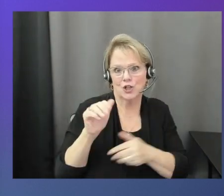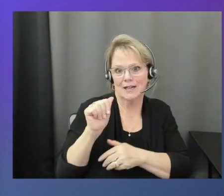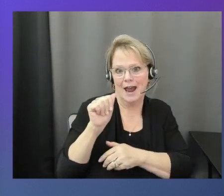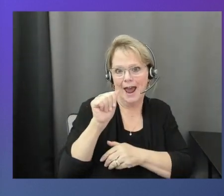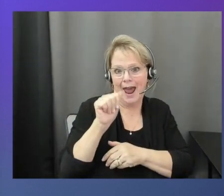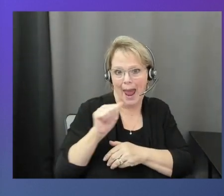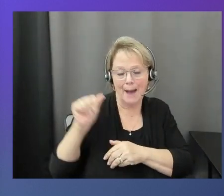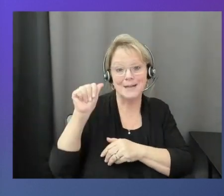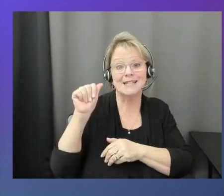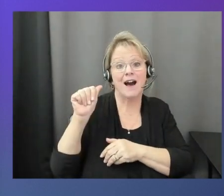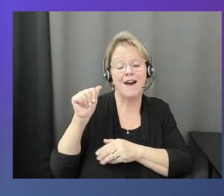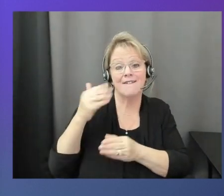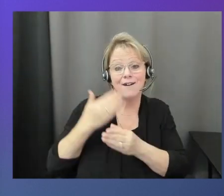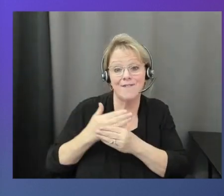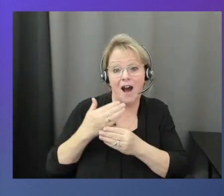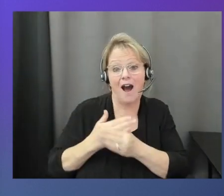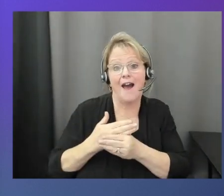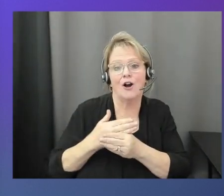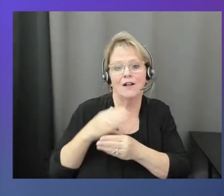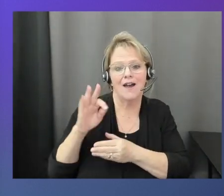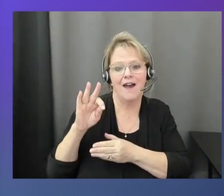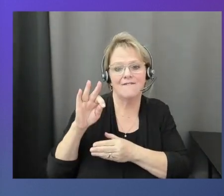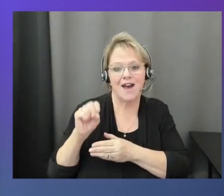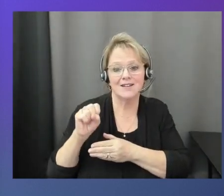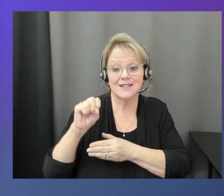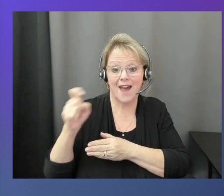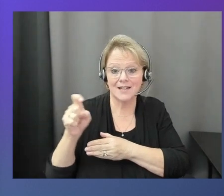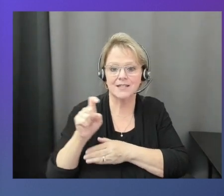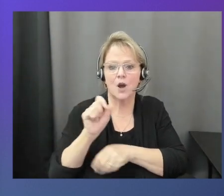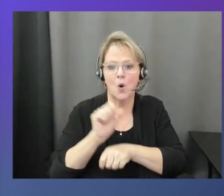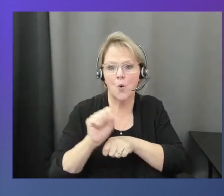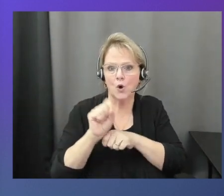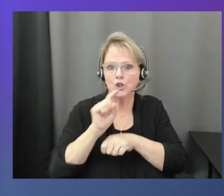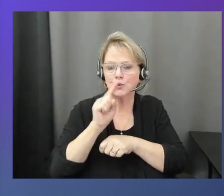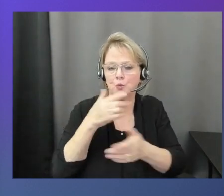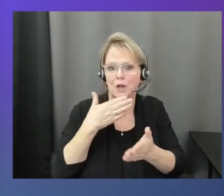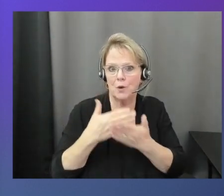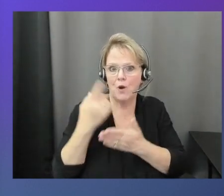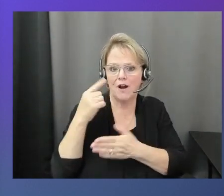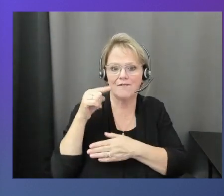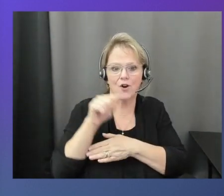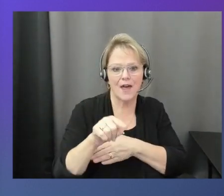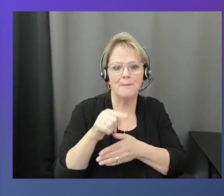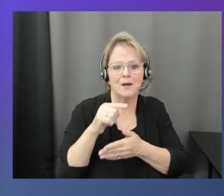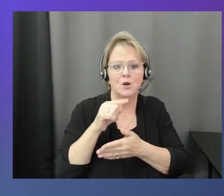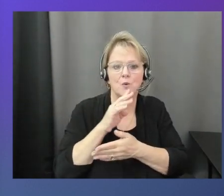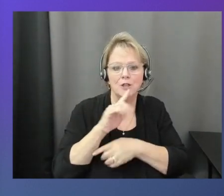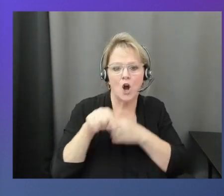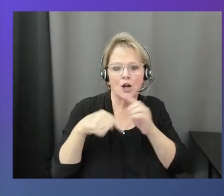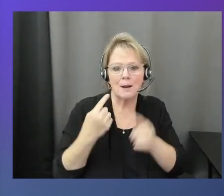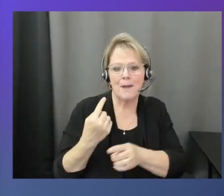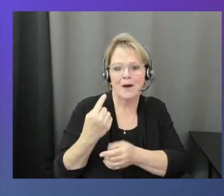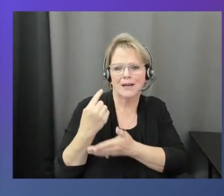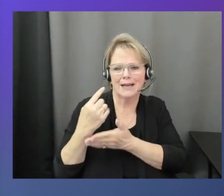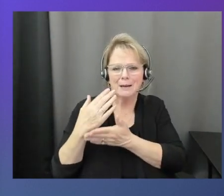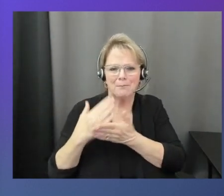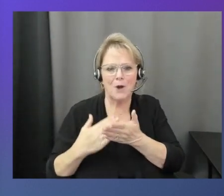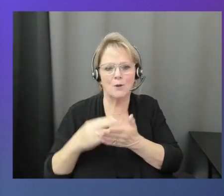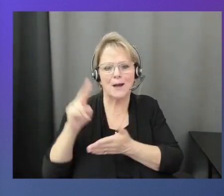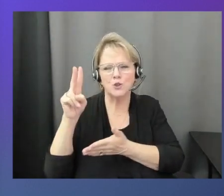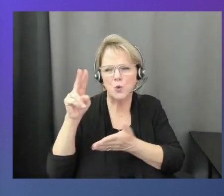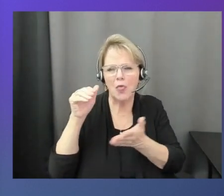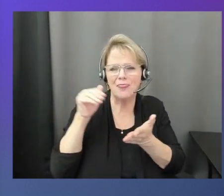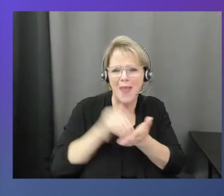really well for them. However, Curtin is located, we just talked about it, in Perth, Australia, which is around 2,000 miles away from the